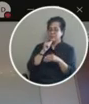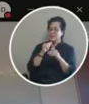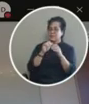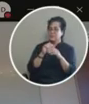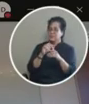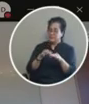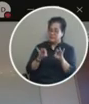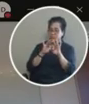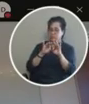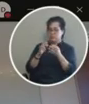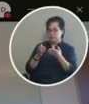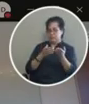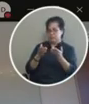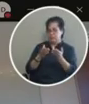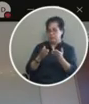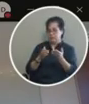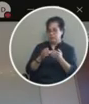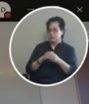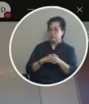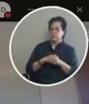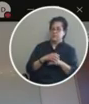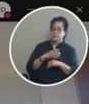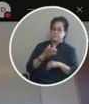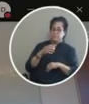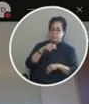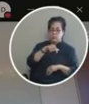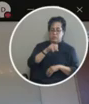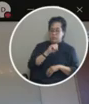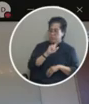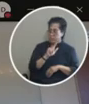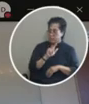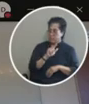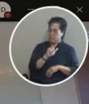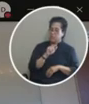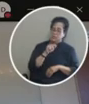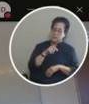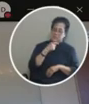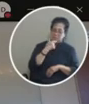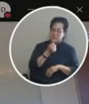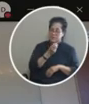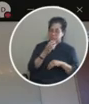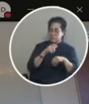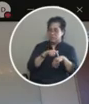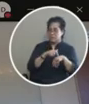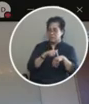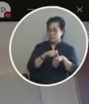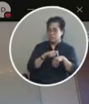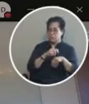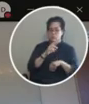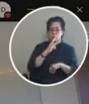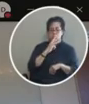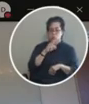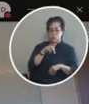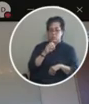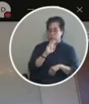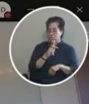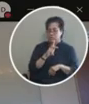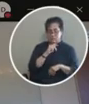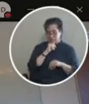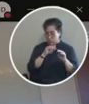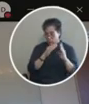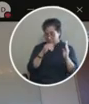services. Quality of life projects. The city manager's said it multiple times already about the water parks and how those won't be